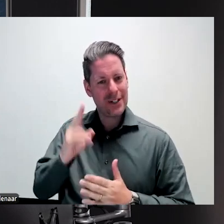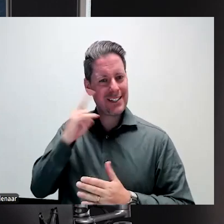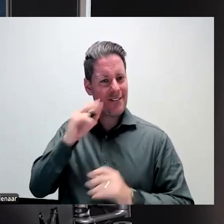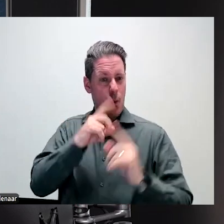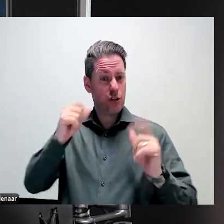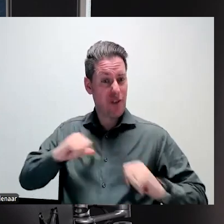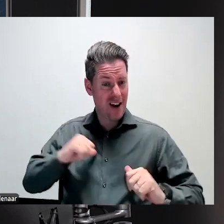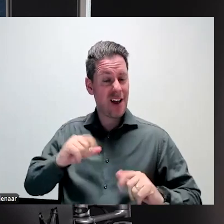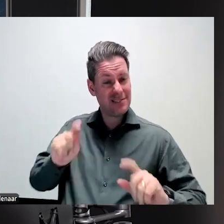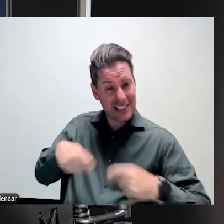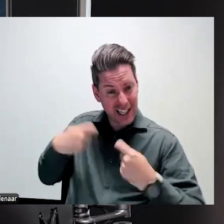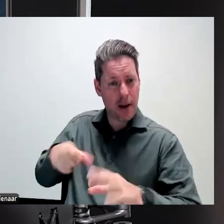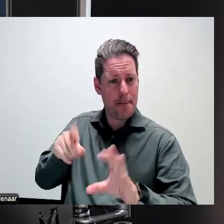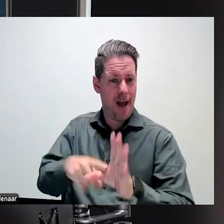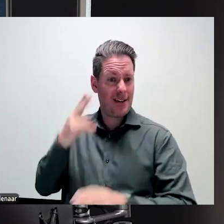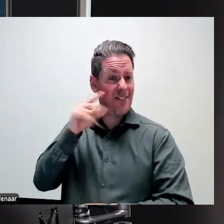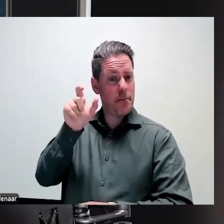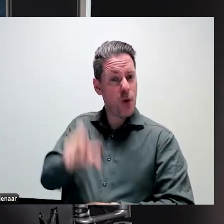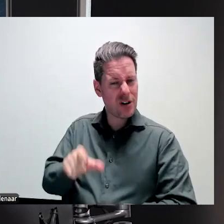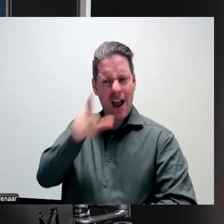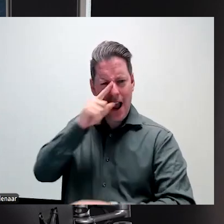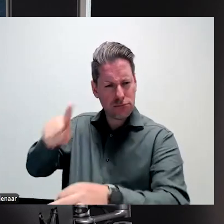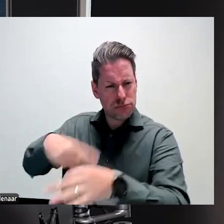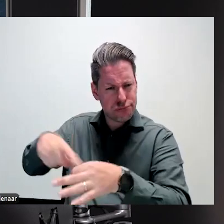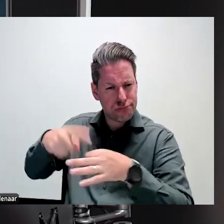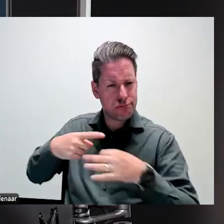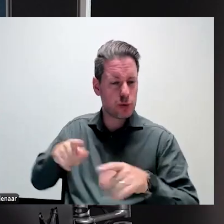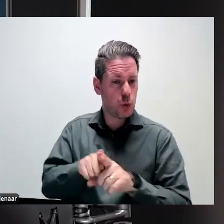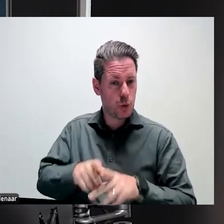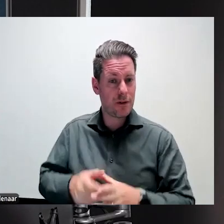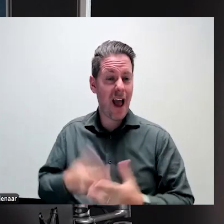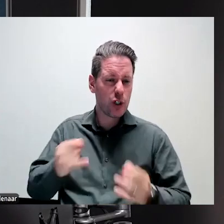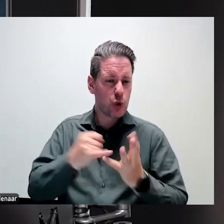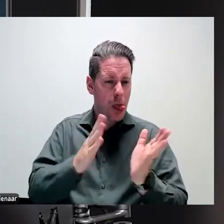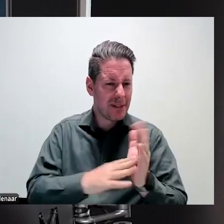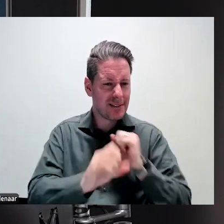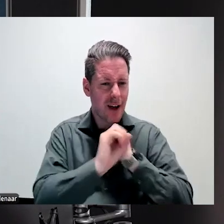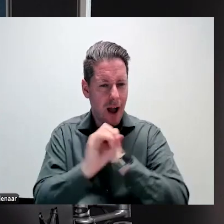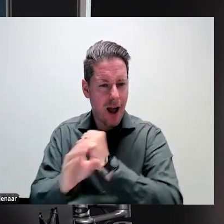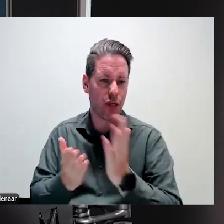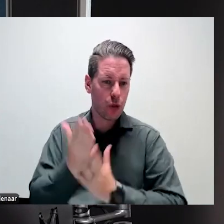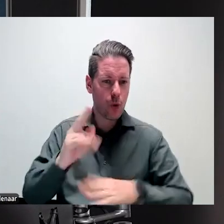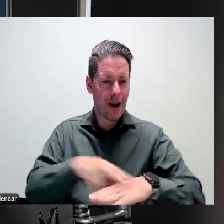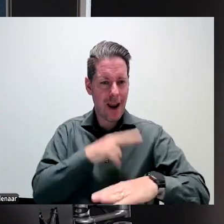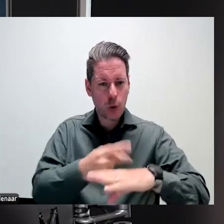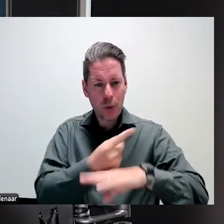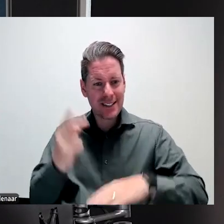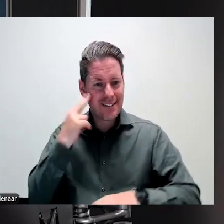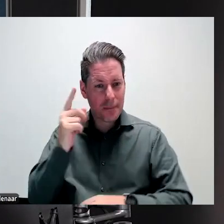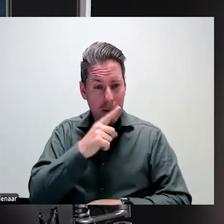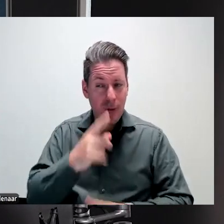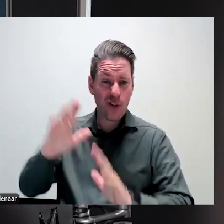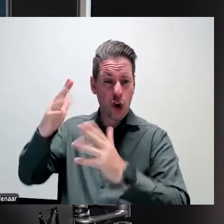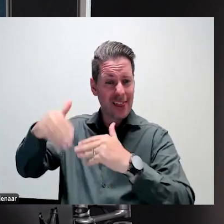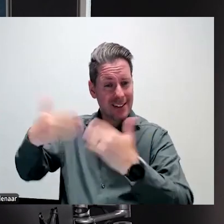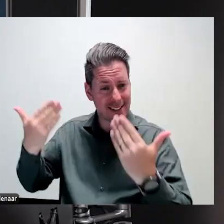ask those questions. We also have social media campaigns during National Week of Deaf People and Auslan Day, days where we celebrate